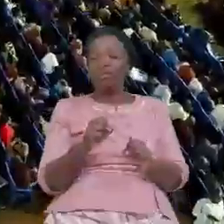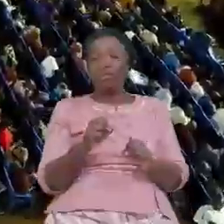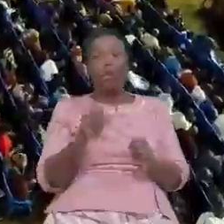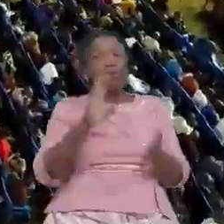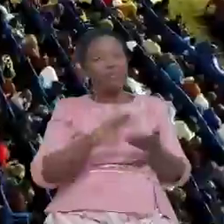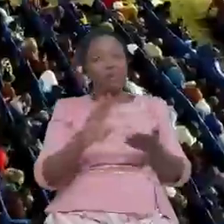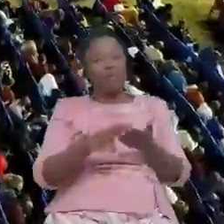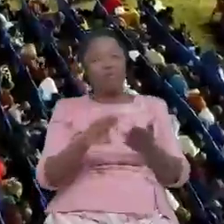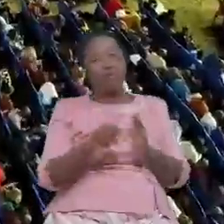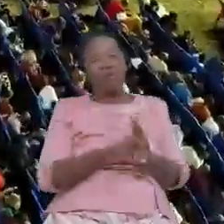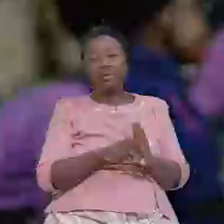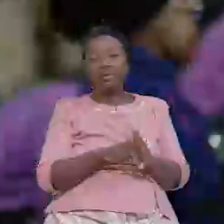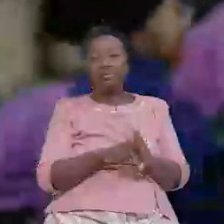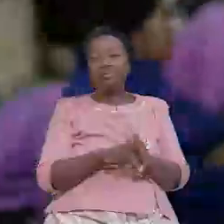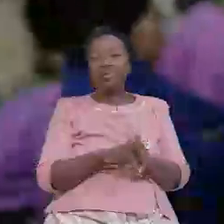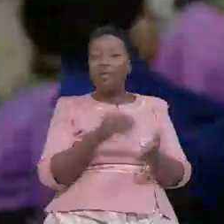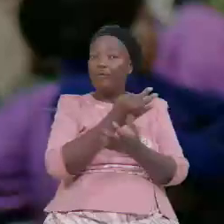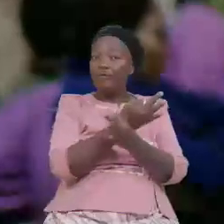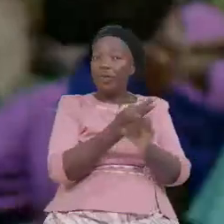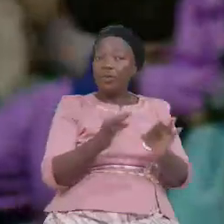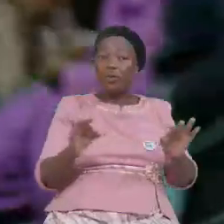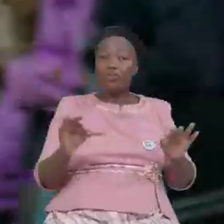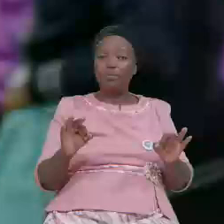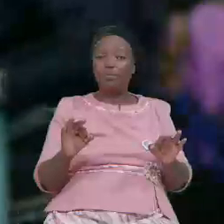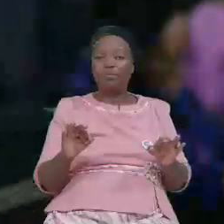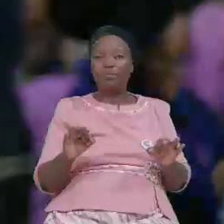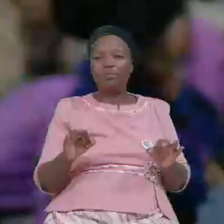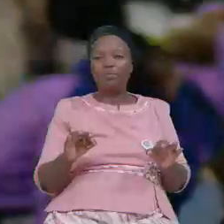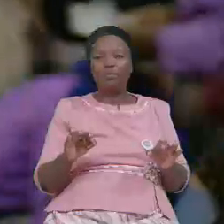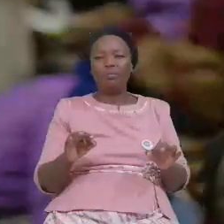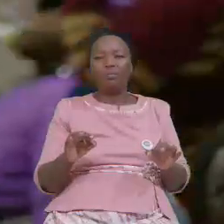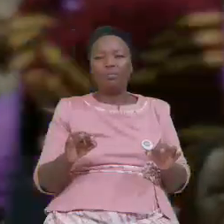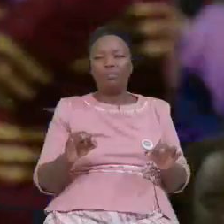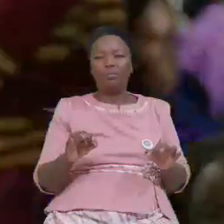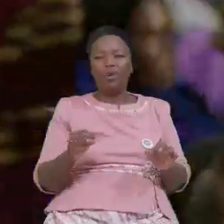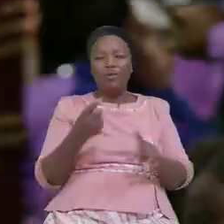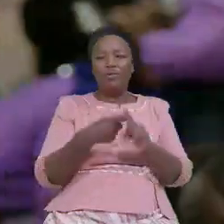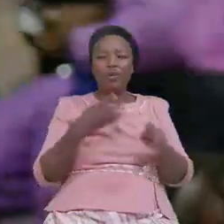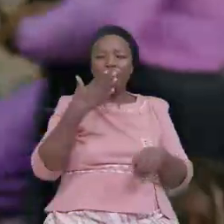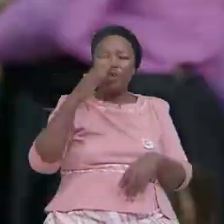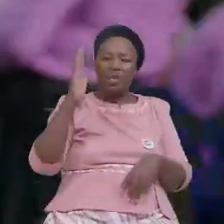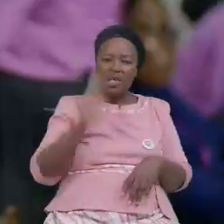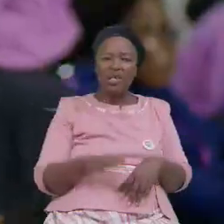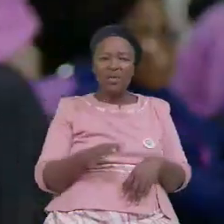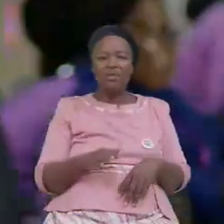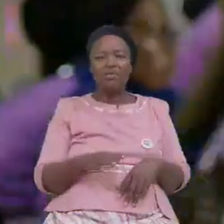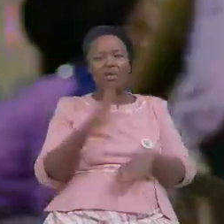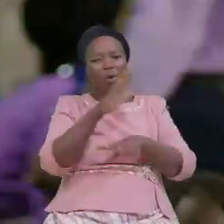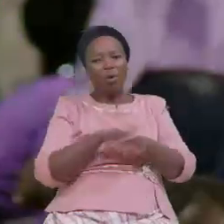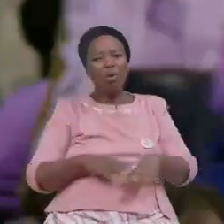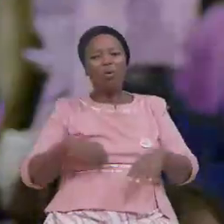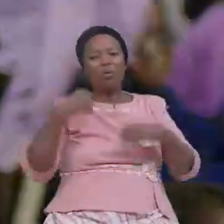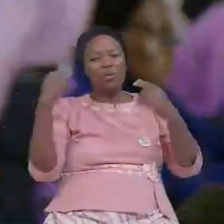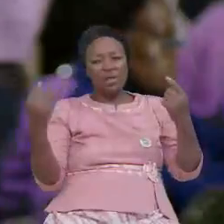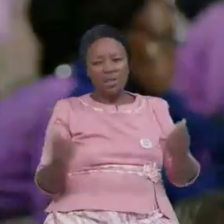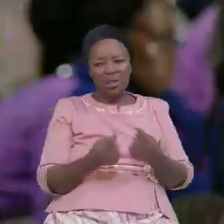forgiveness, freedom from the evil cord of sin that bound